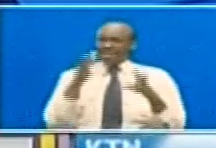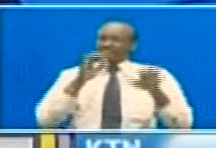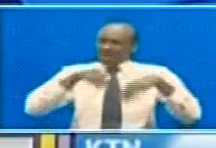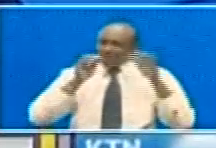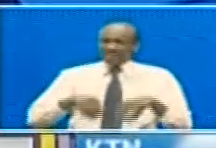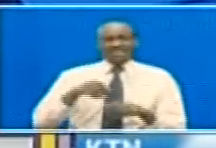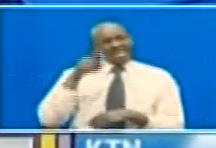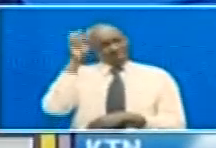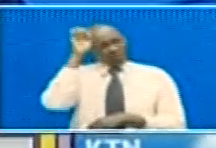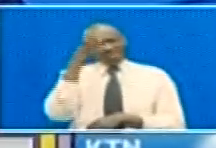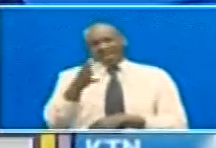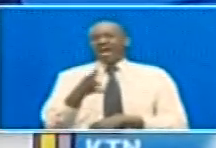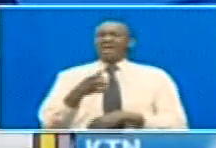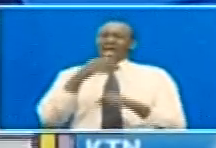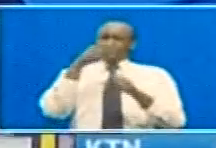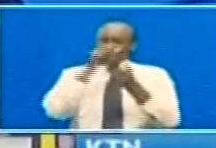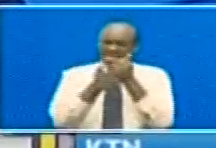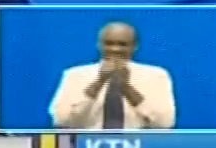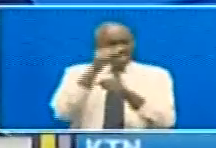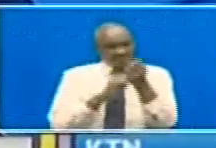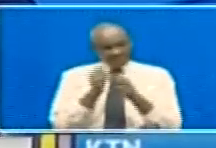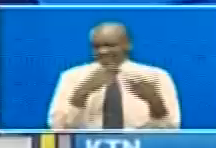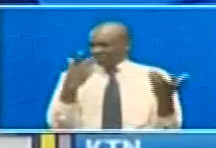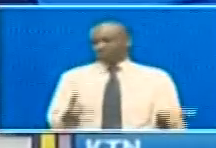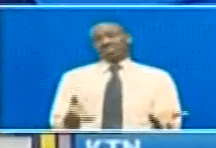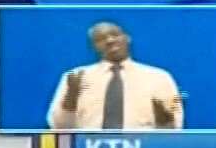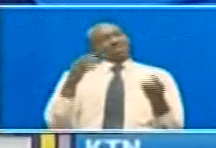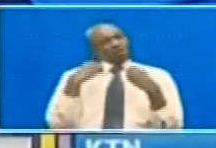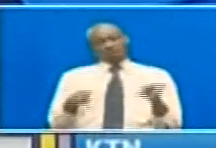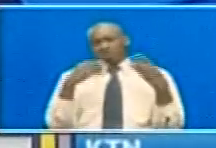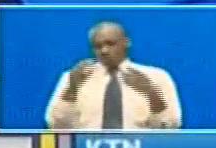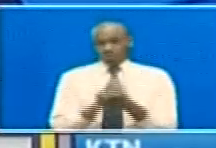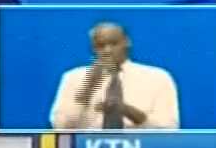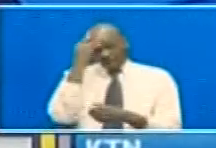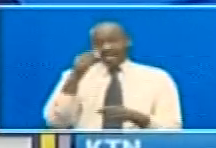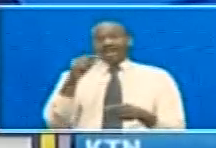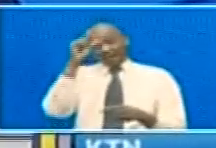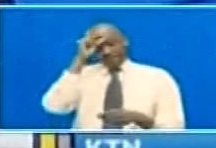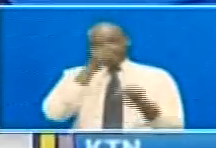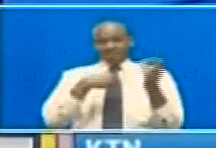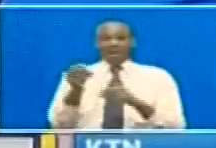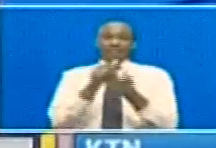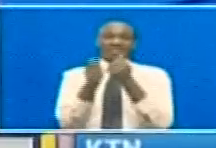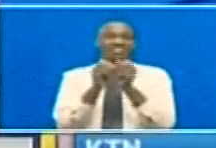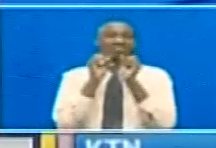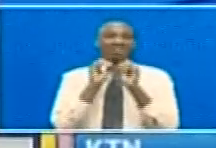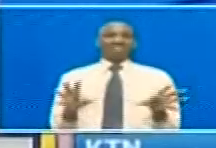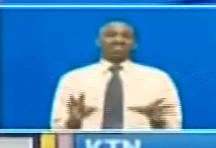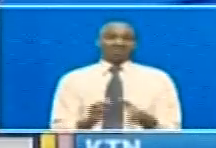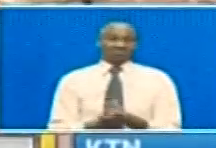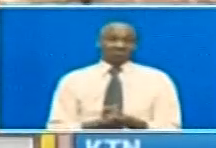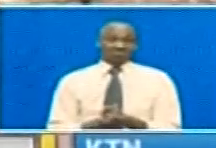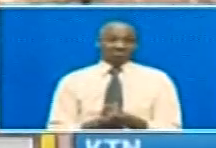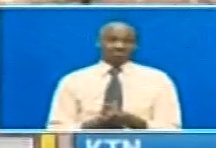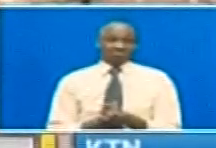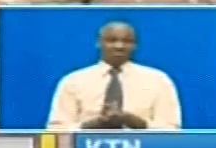from their maize harvest as the government has failed to purchase the produce. Betty Chalo has details of this story.